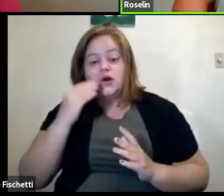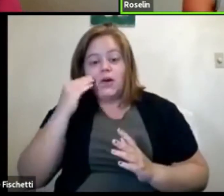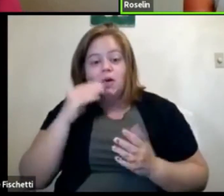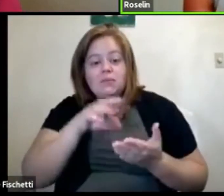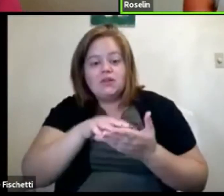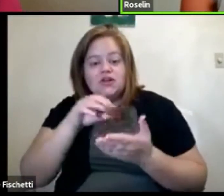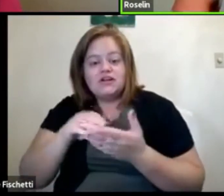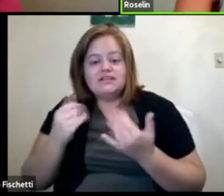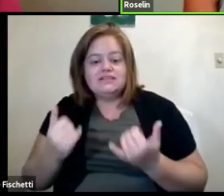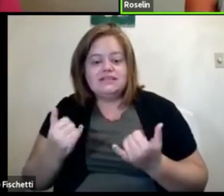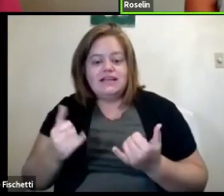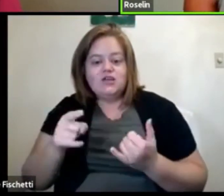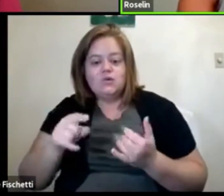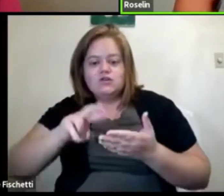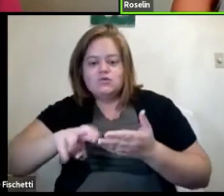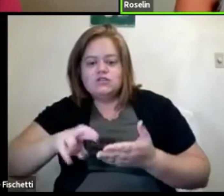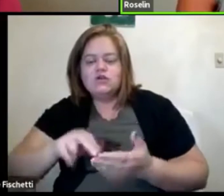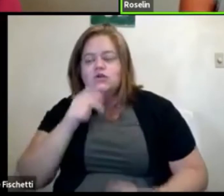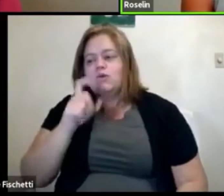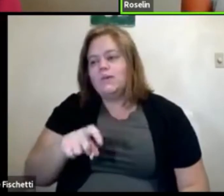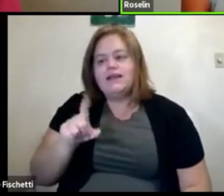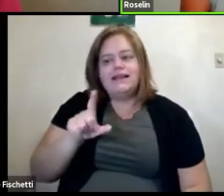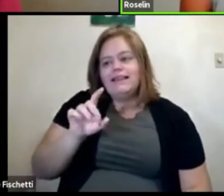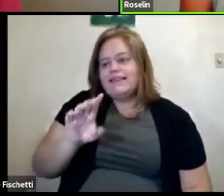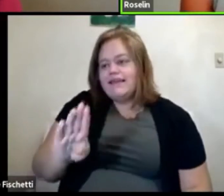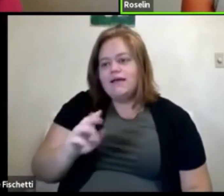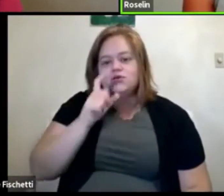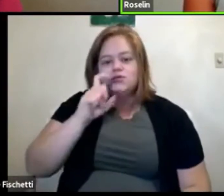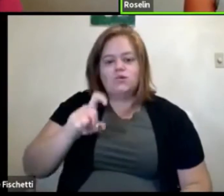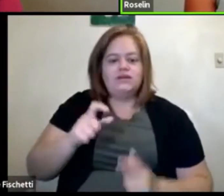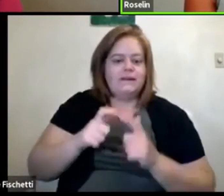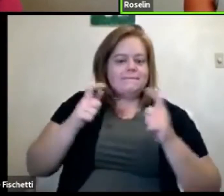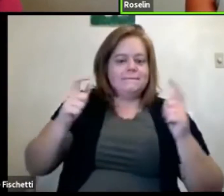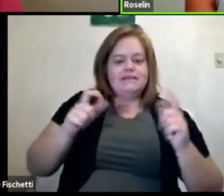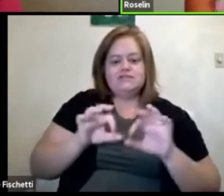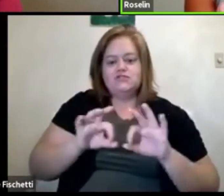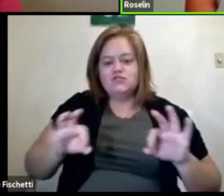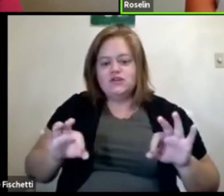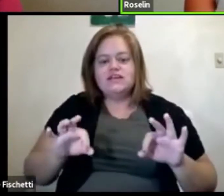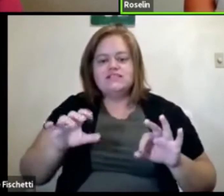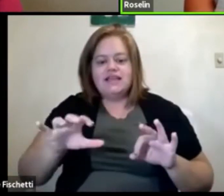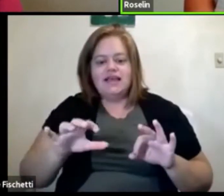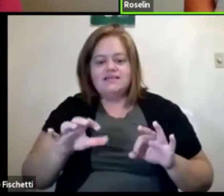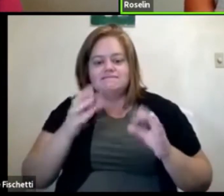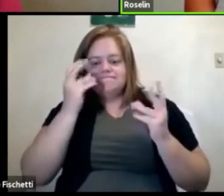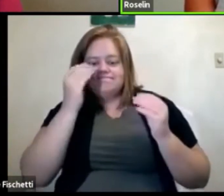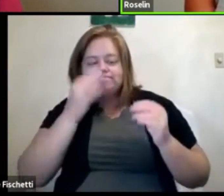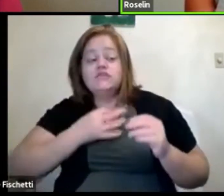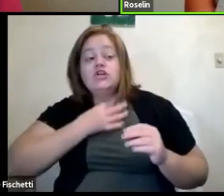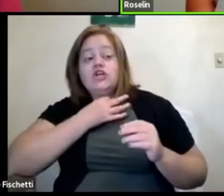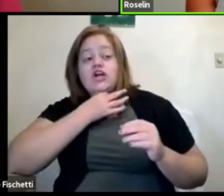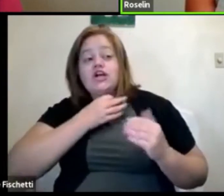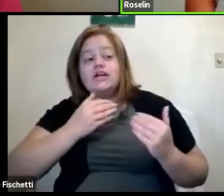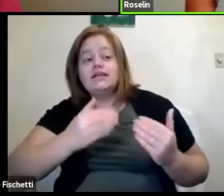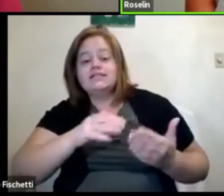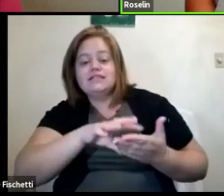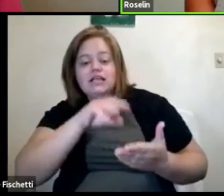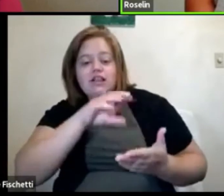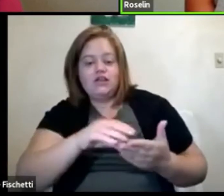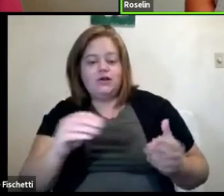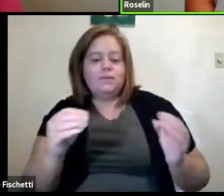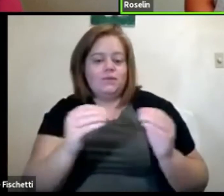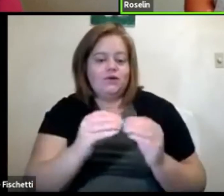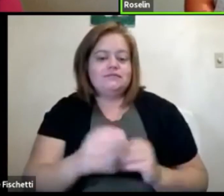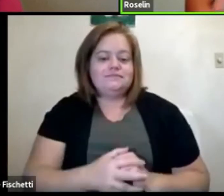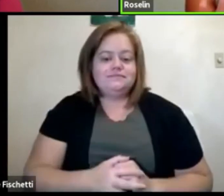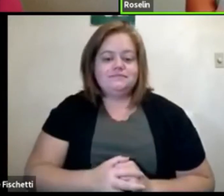at home. You don't need a lab, you don't need to have a degree. It's just exploring that curiosity. And then